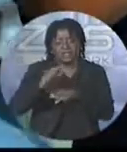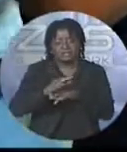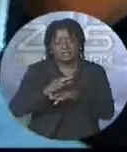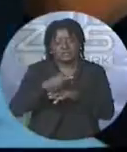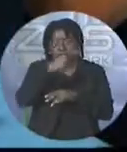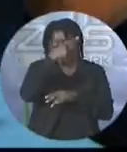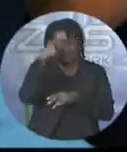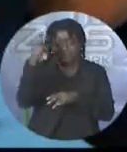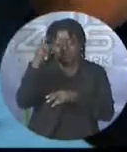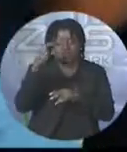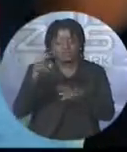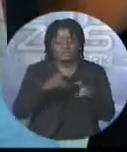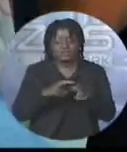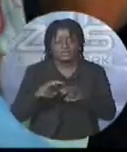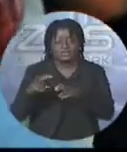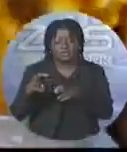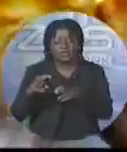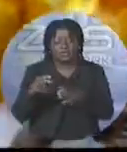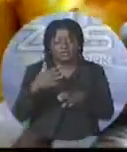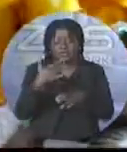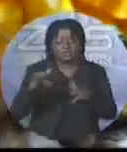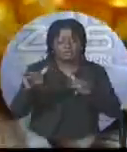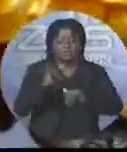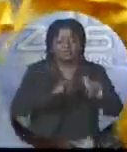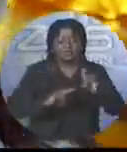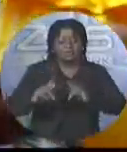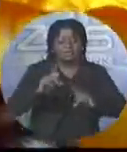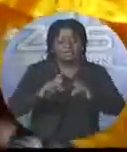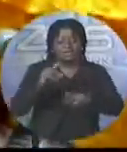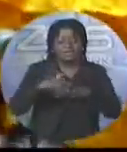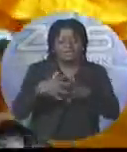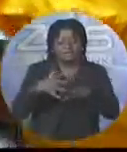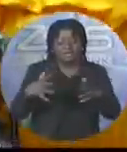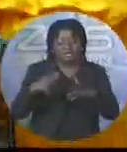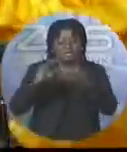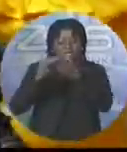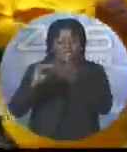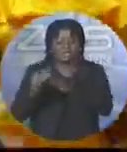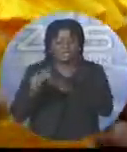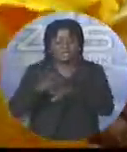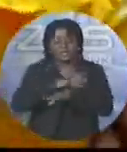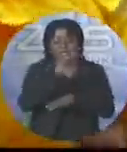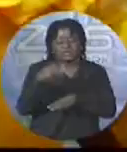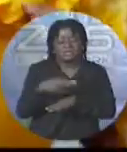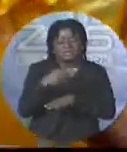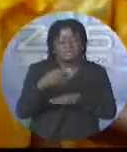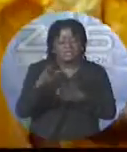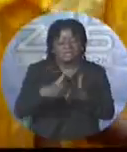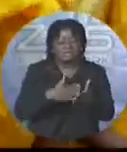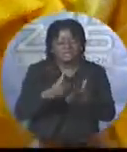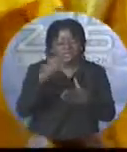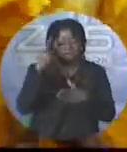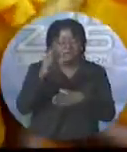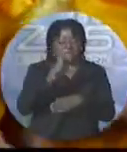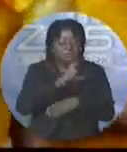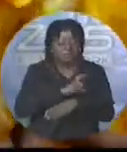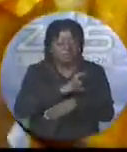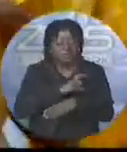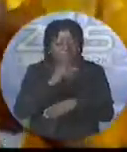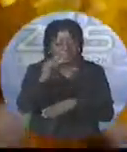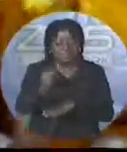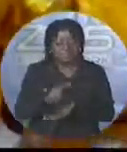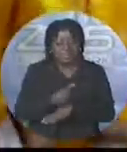major international cities. Thursday, they sang for Canadian police, guests, and Bahamians living in